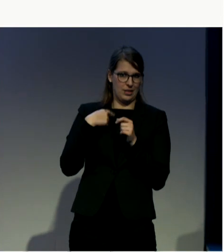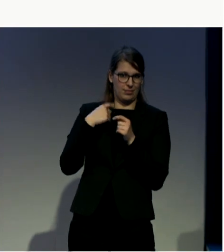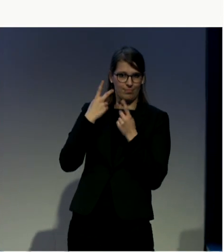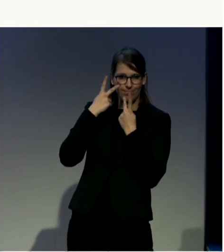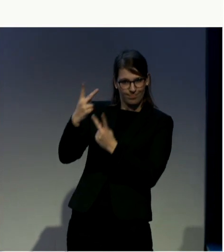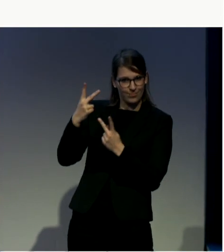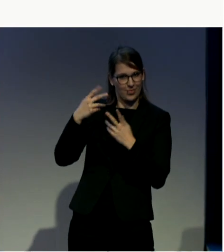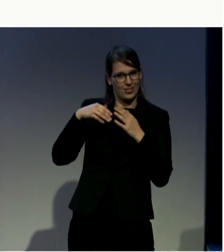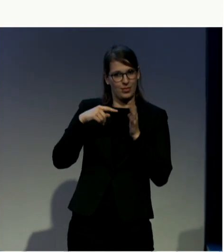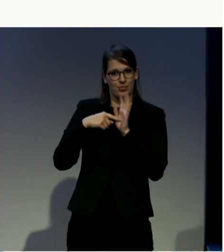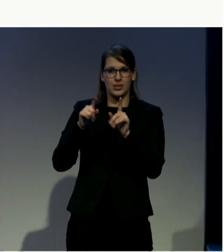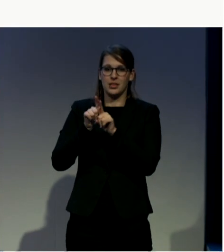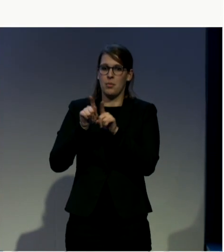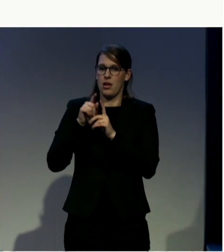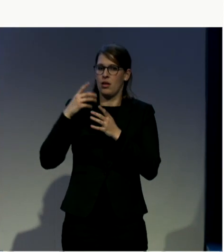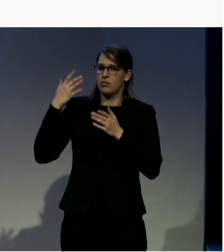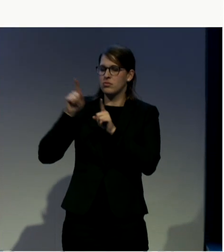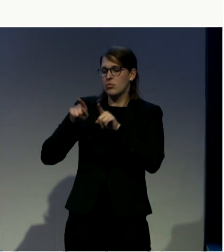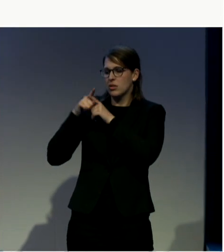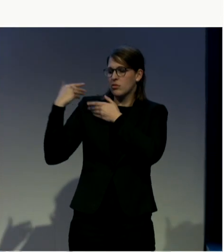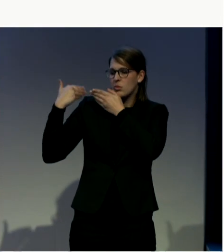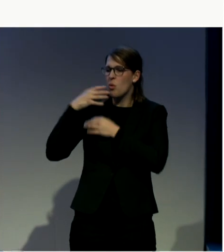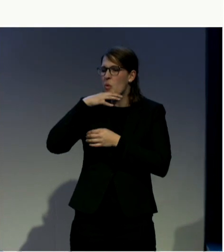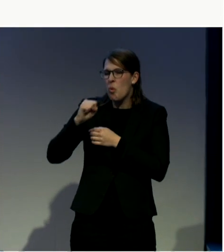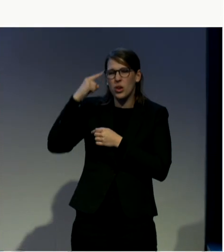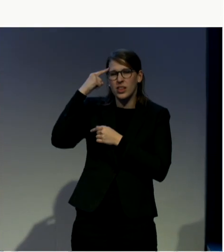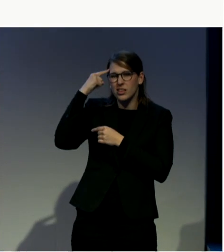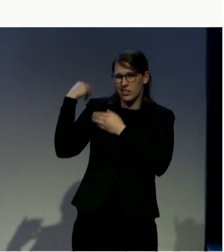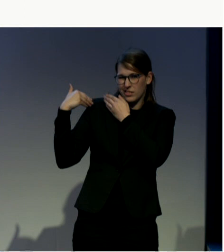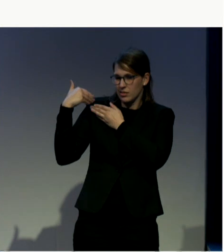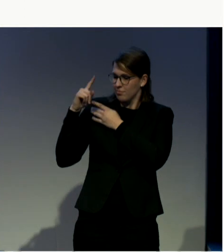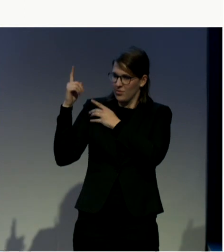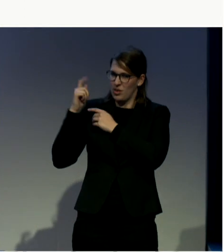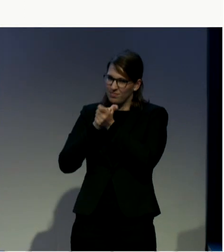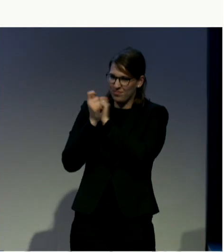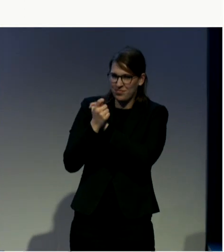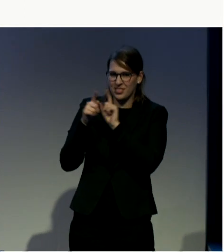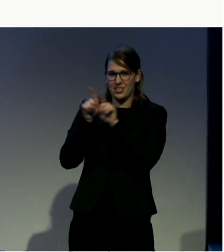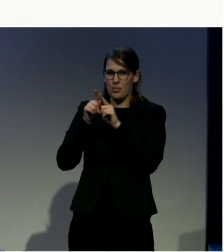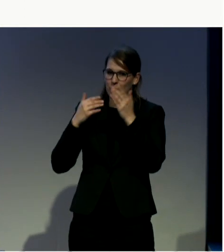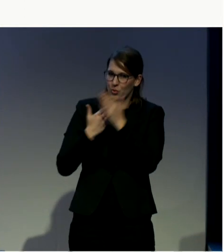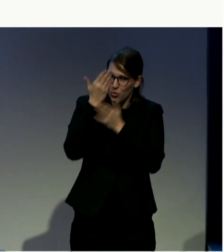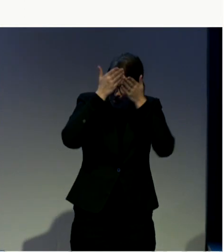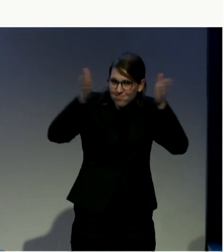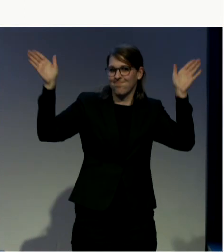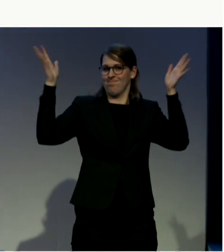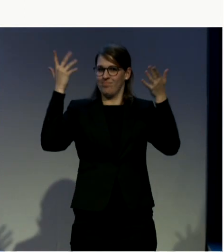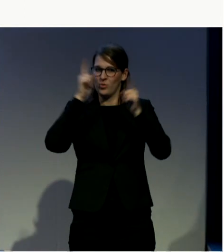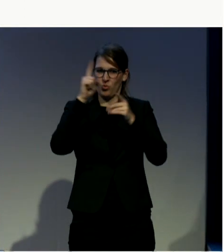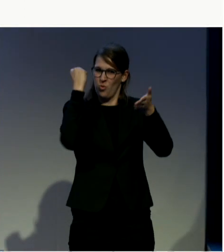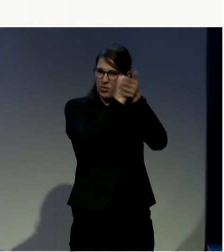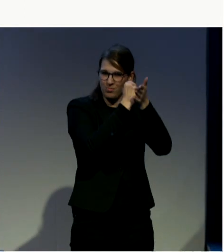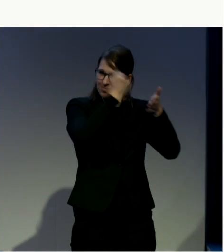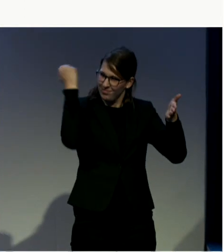of the thinkings that people have towards persons with disability. What is interesting is after the